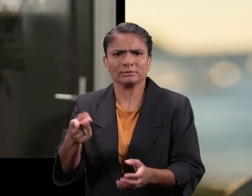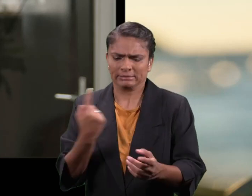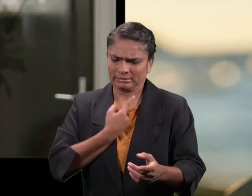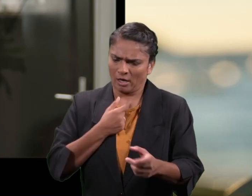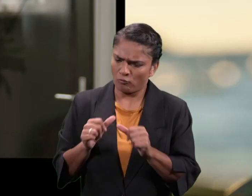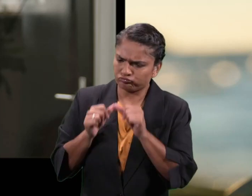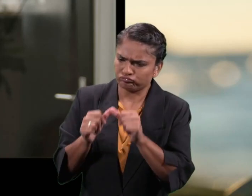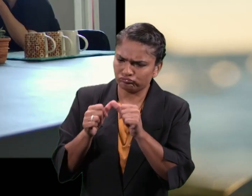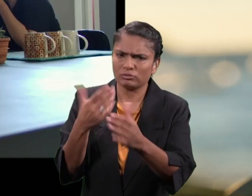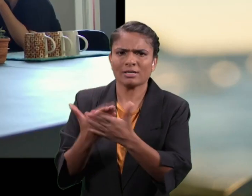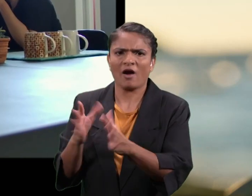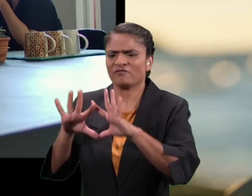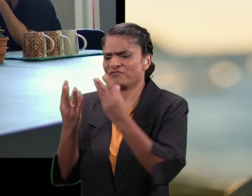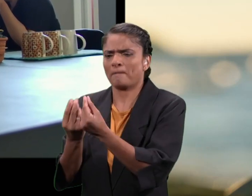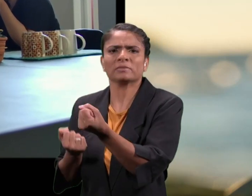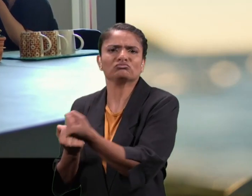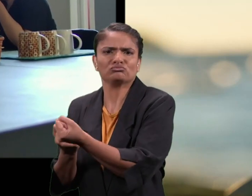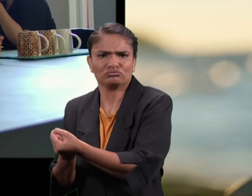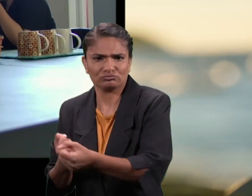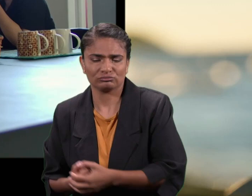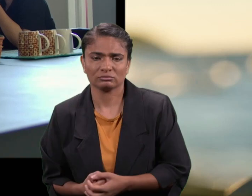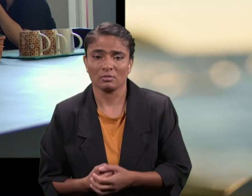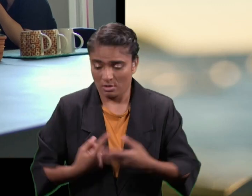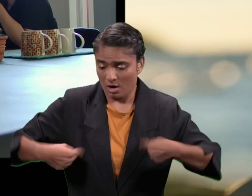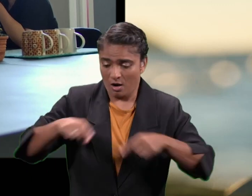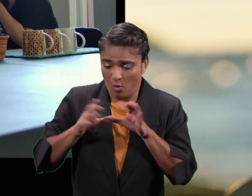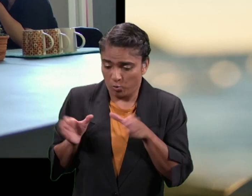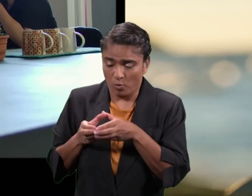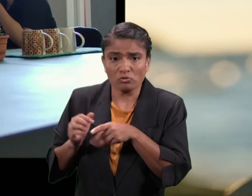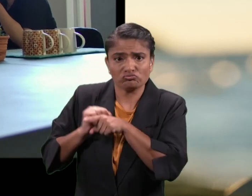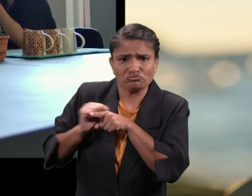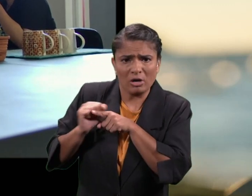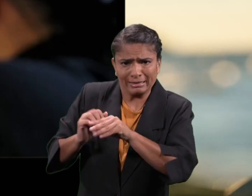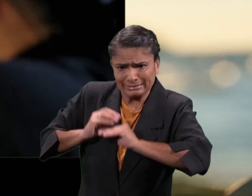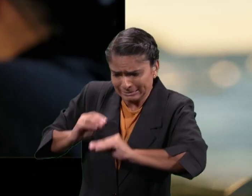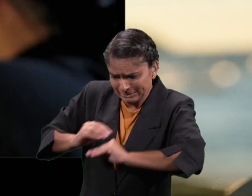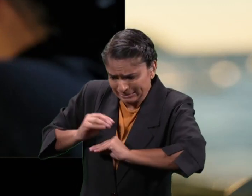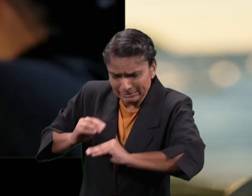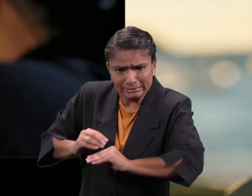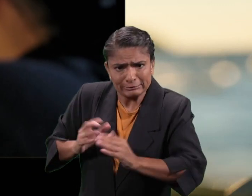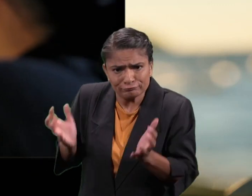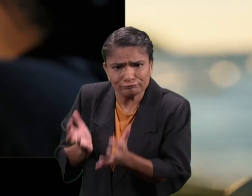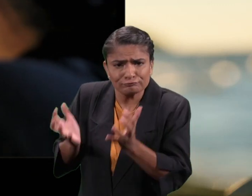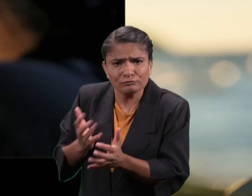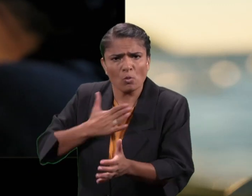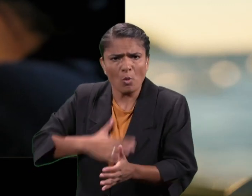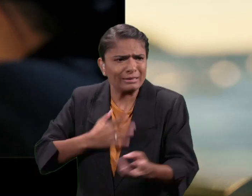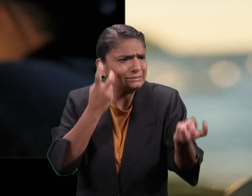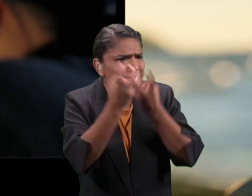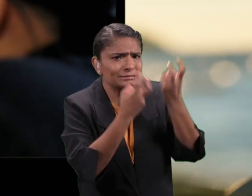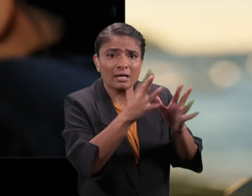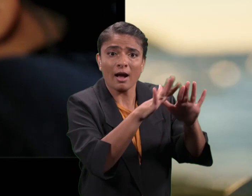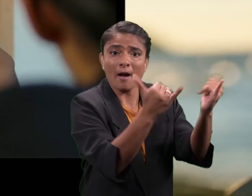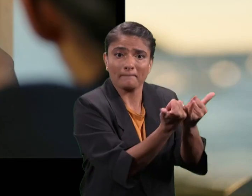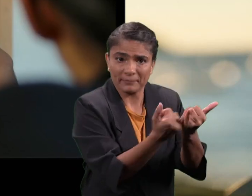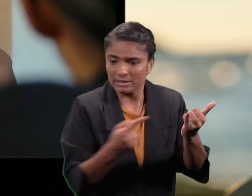themselves and their family. Currently, our trainees are in job sampling, so part of my task as a job coach is